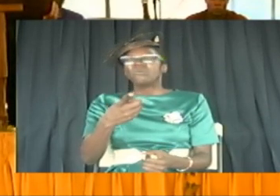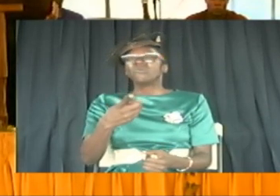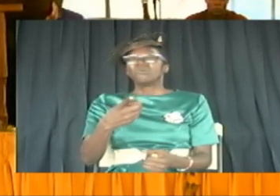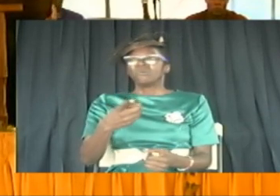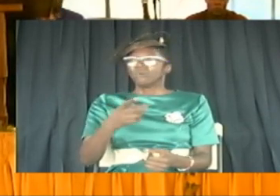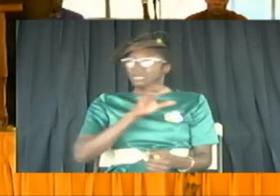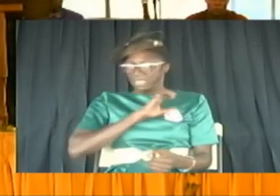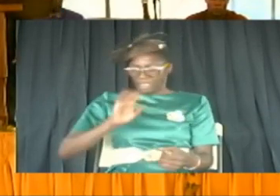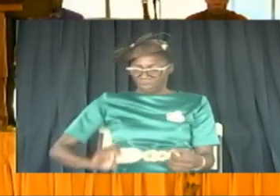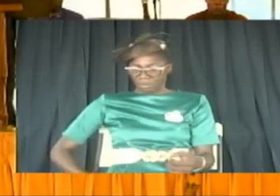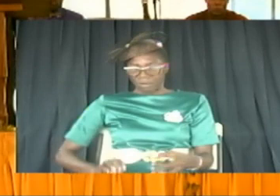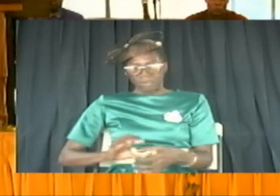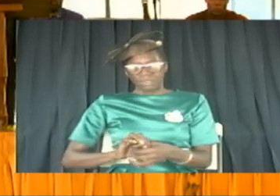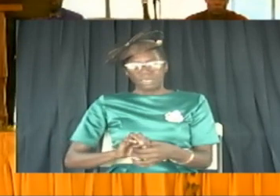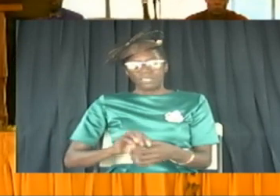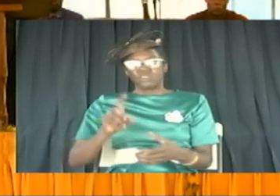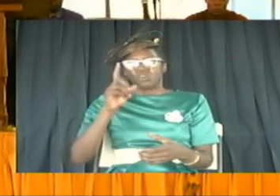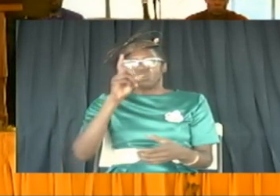anywhere you